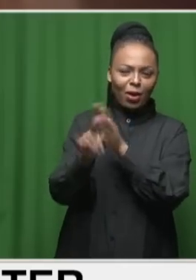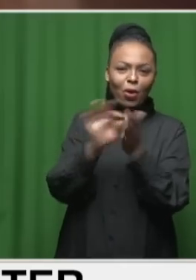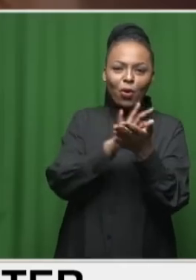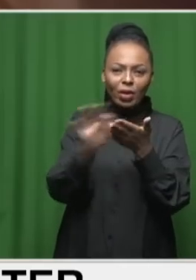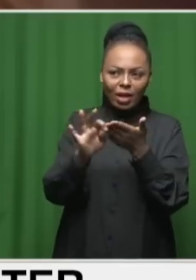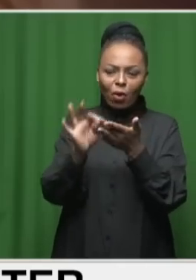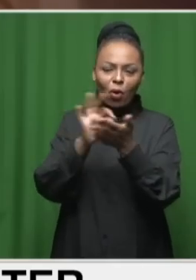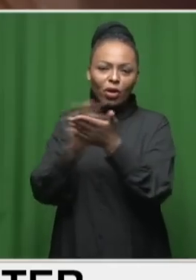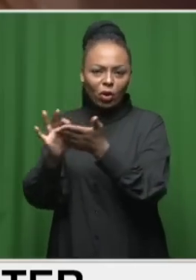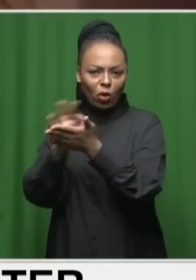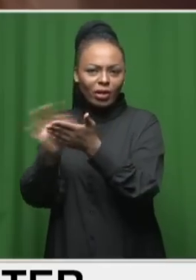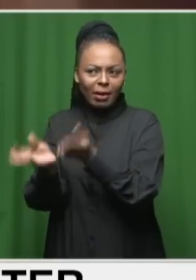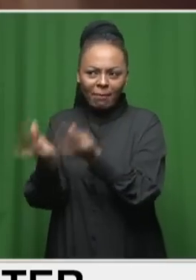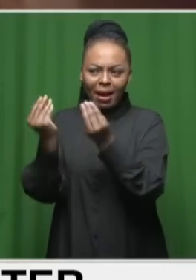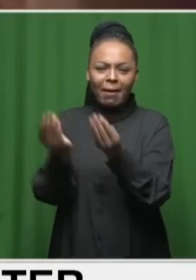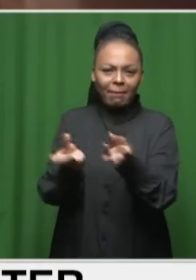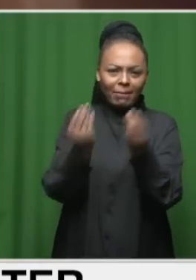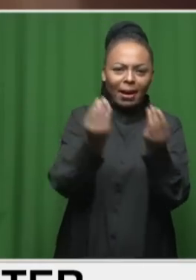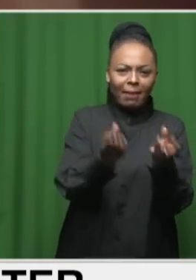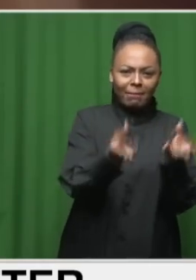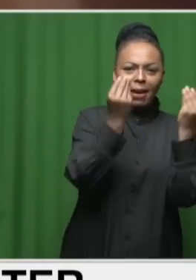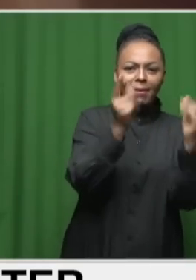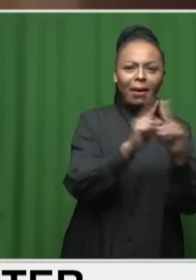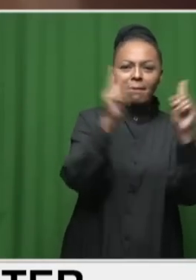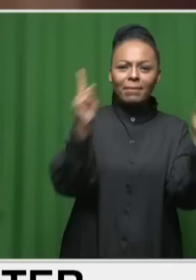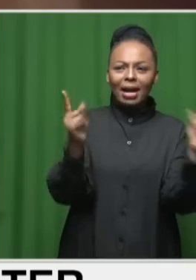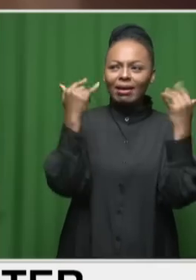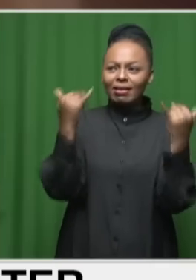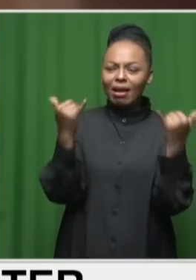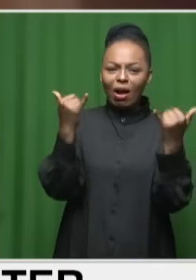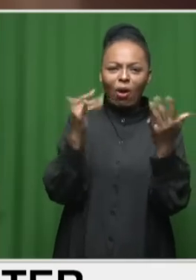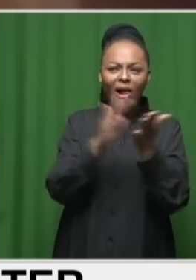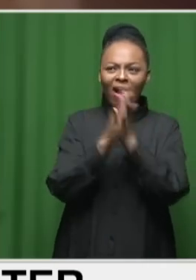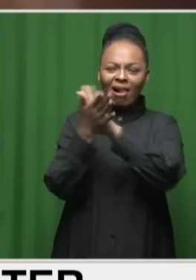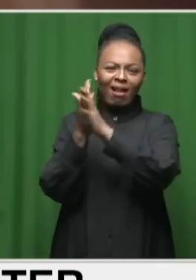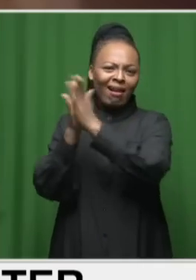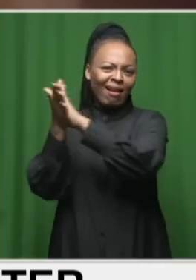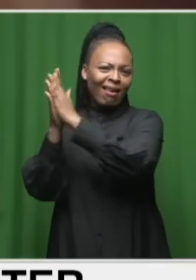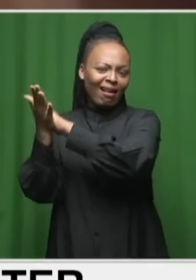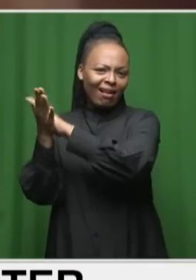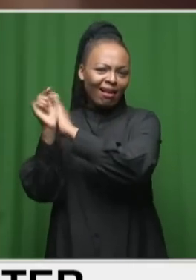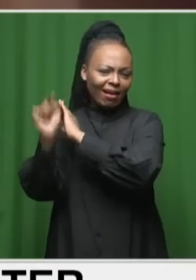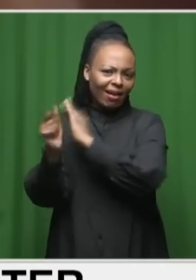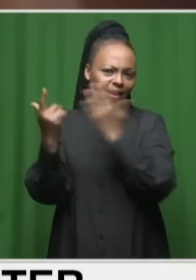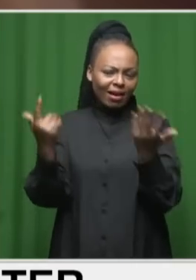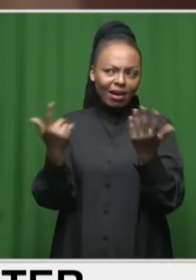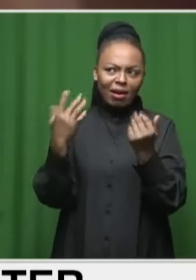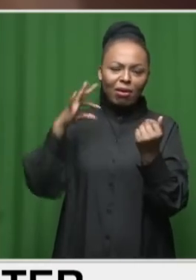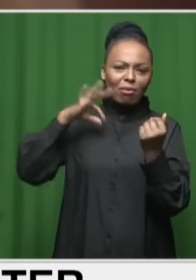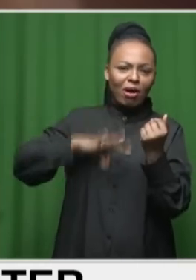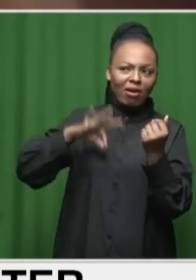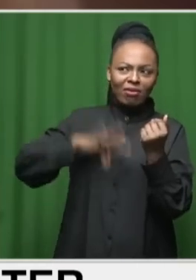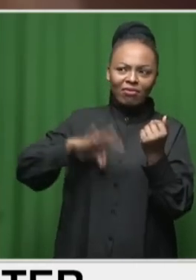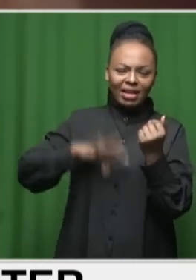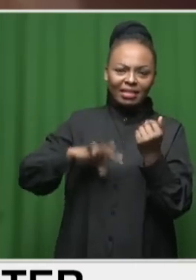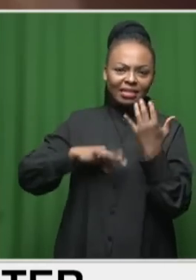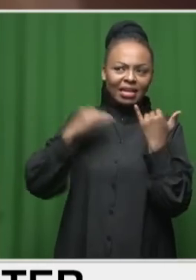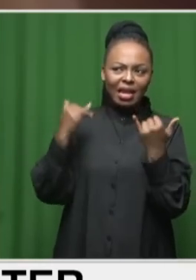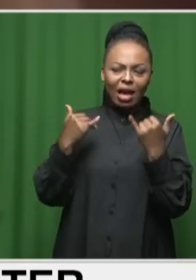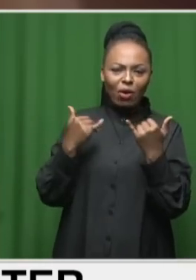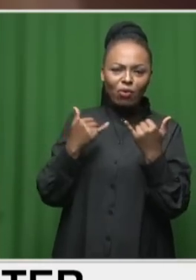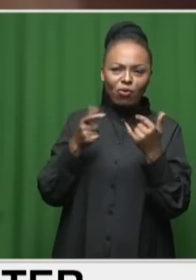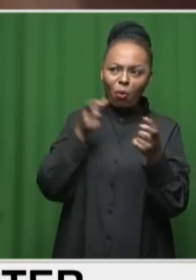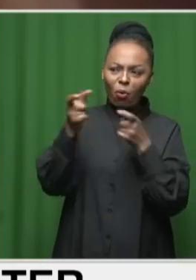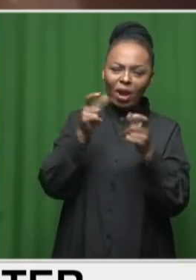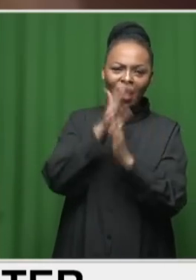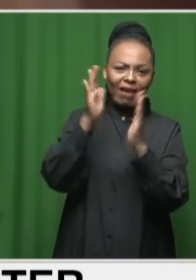after contract. It's sort of capitalism at its best, that profit just drives everything. Human